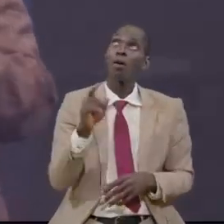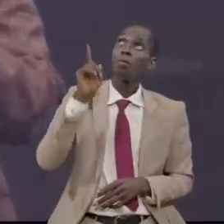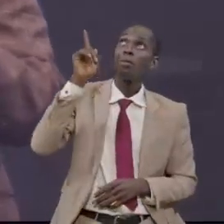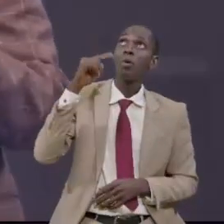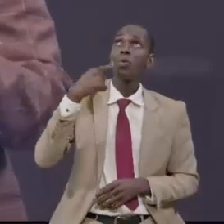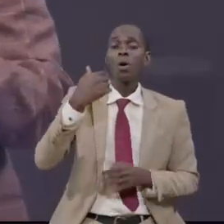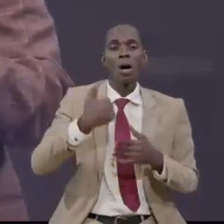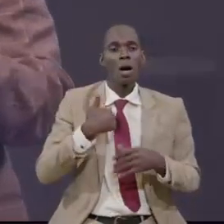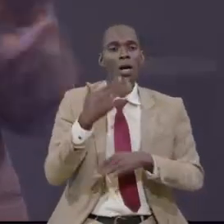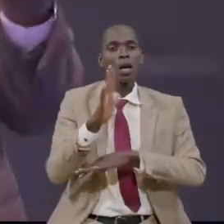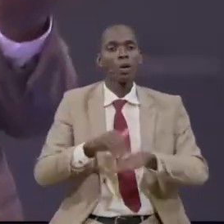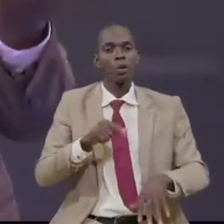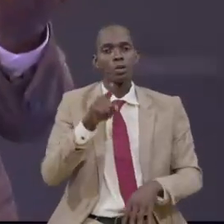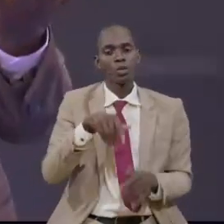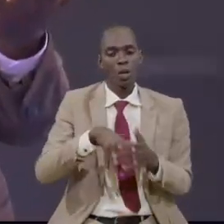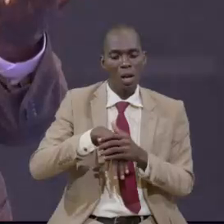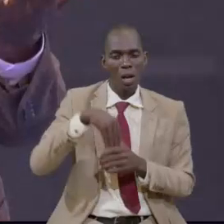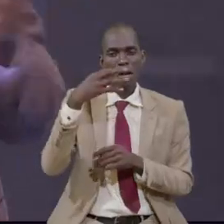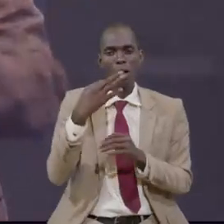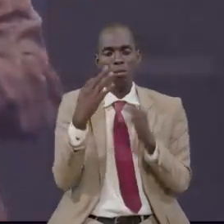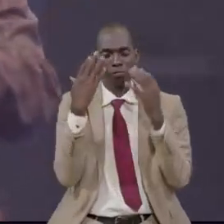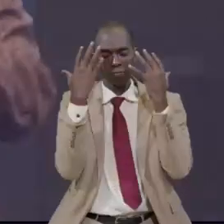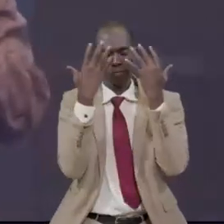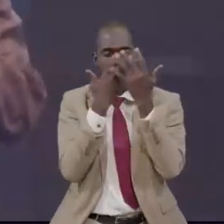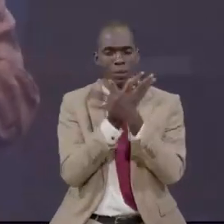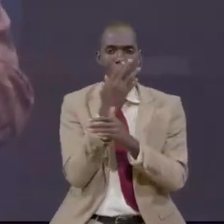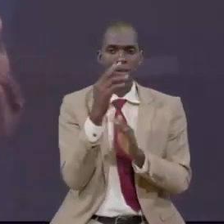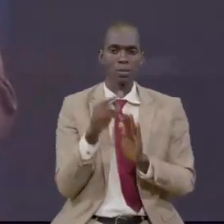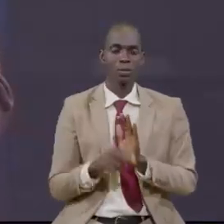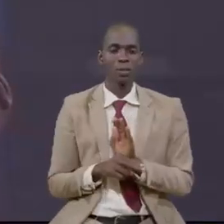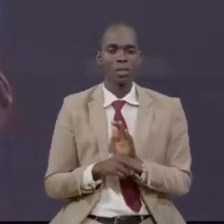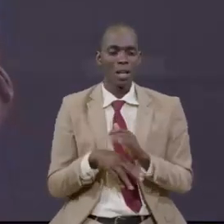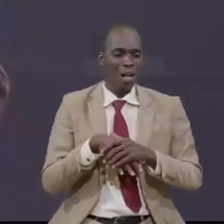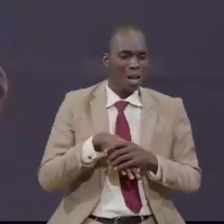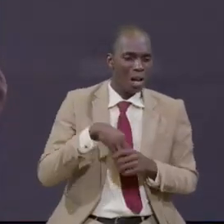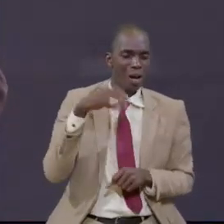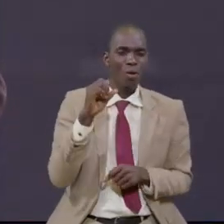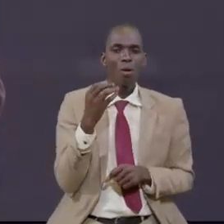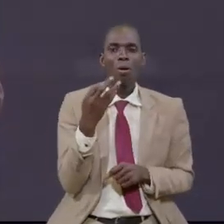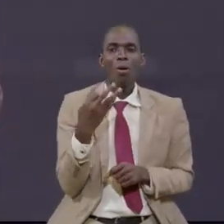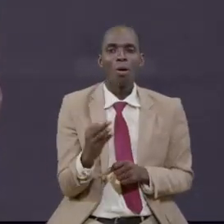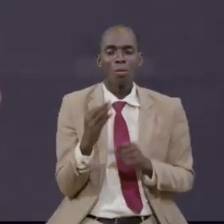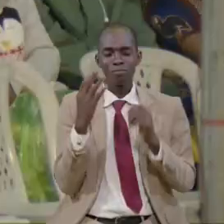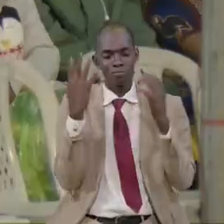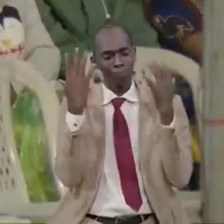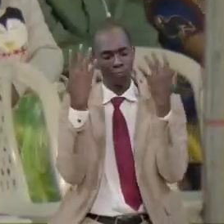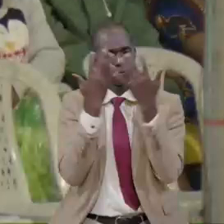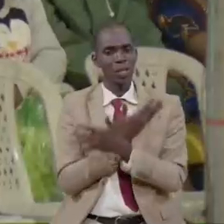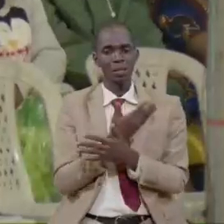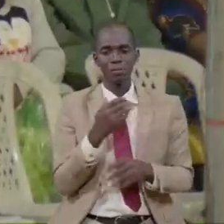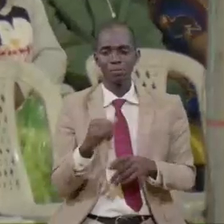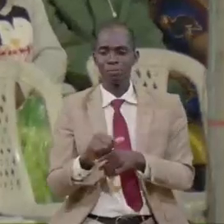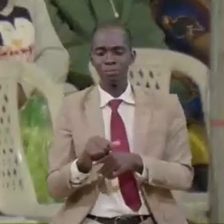out of Darkness out of Darkness say